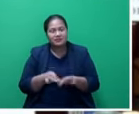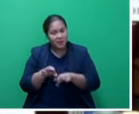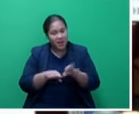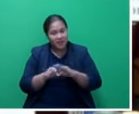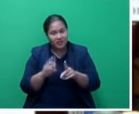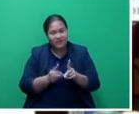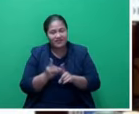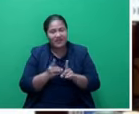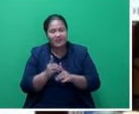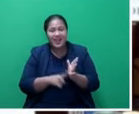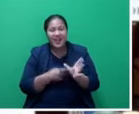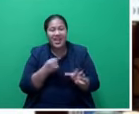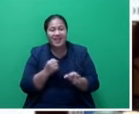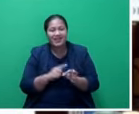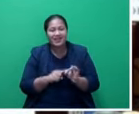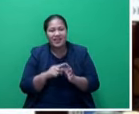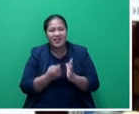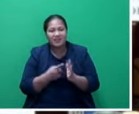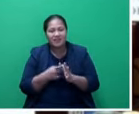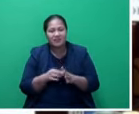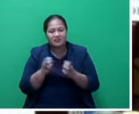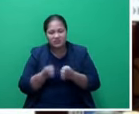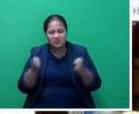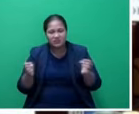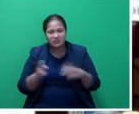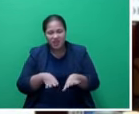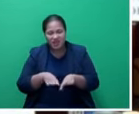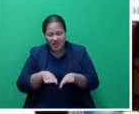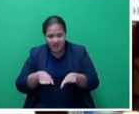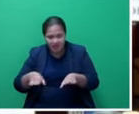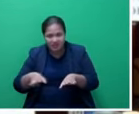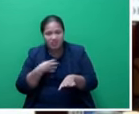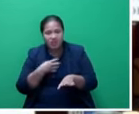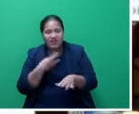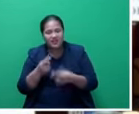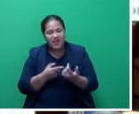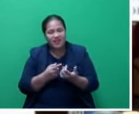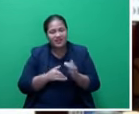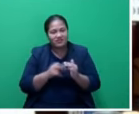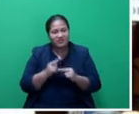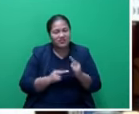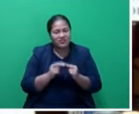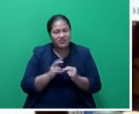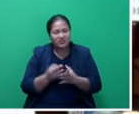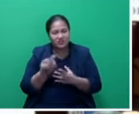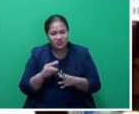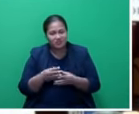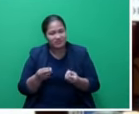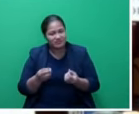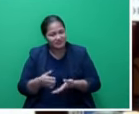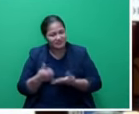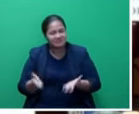Langere market. This will include the extension of market with car parks and other infrastructure to boost the SME